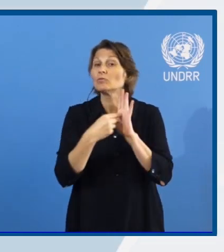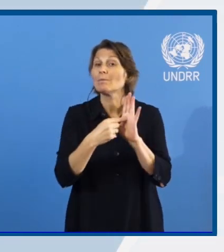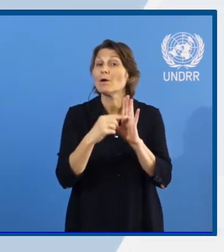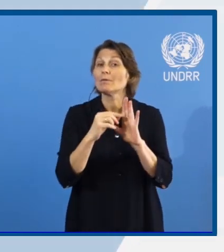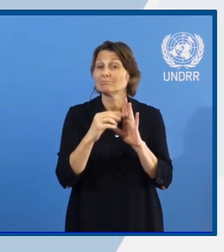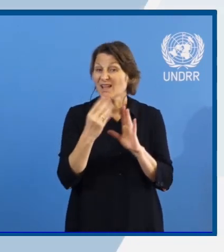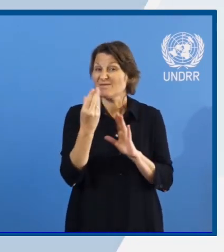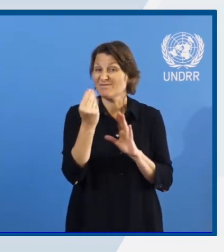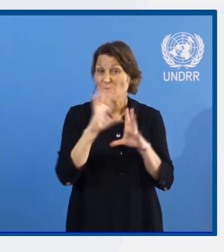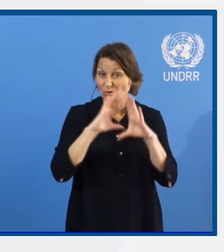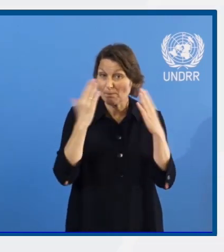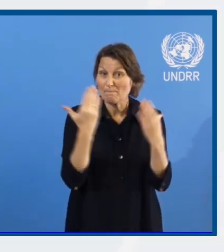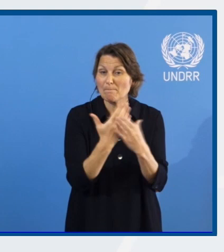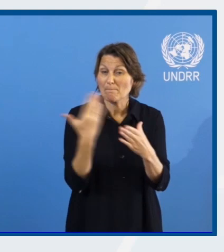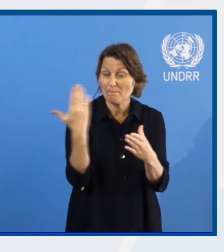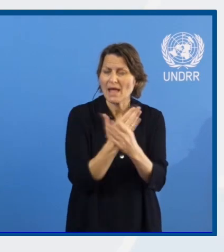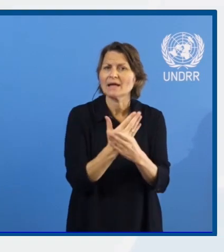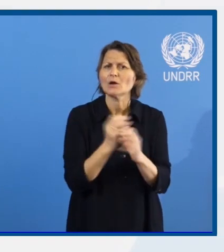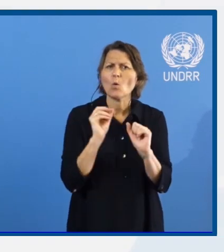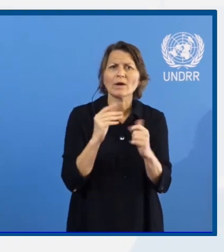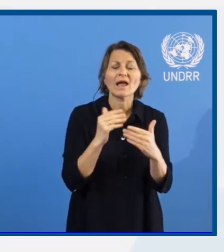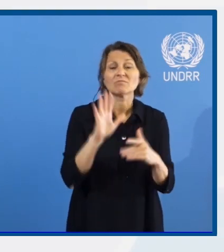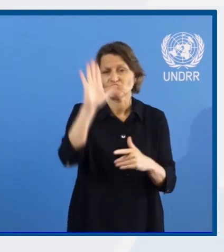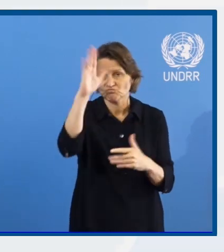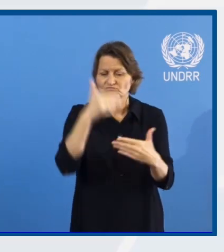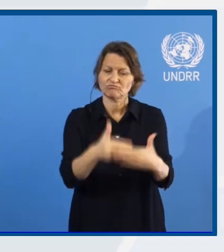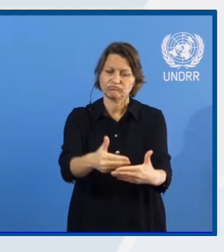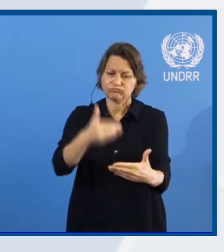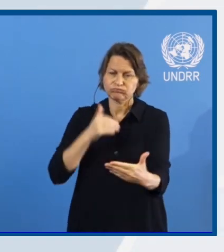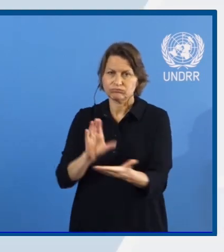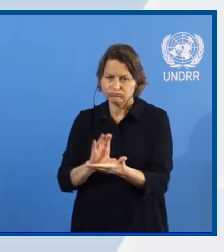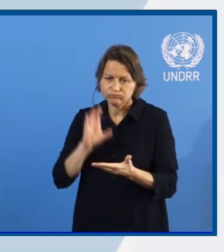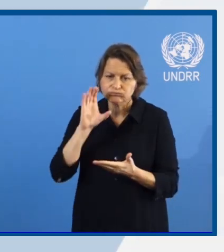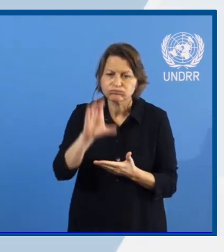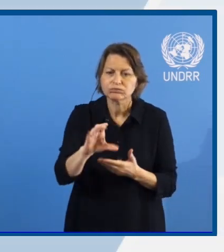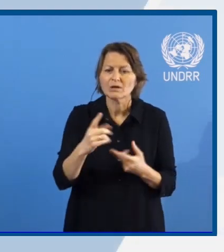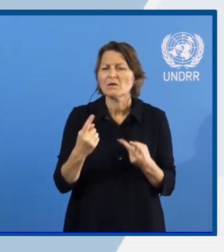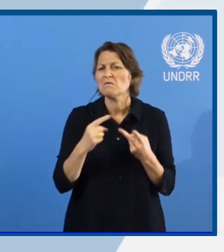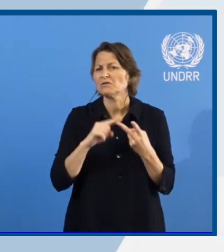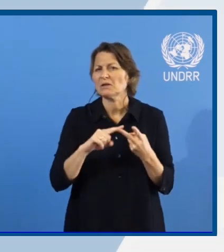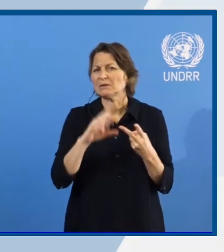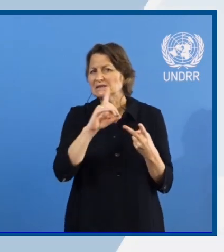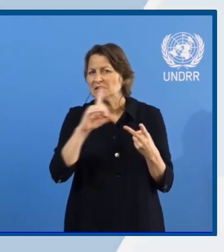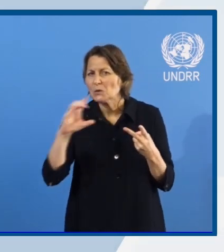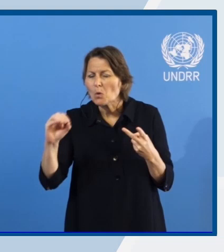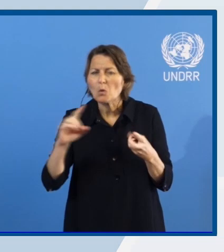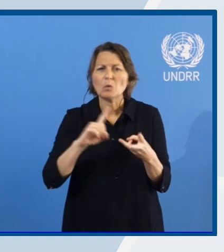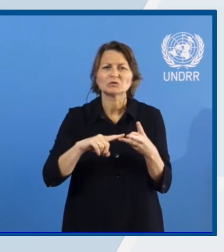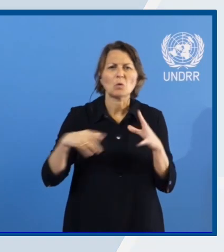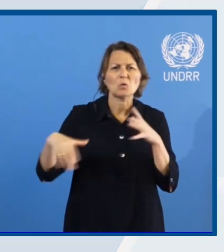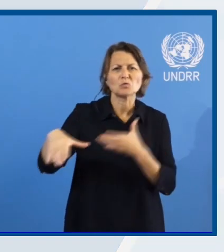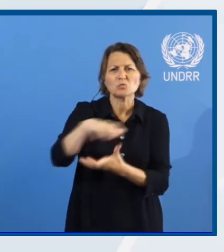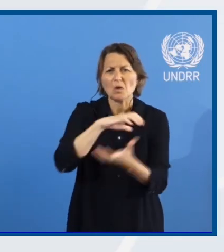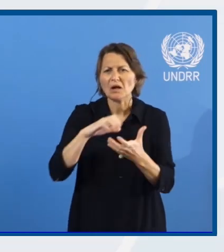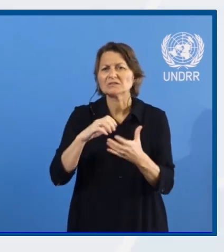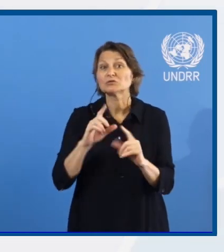to become more anticipatory, to respond earlier? So adapting CAT DDOs, the crisis response window, so that we